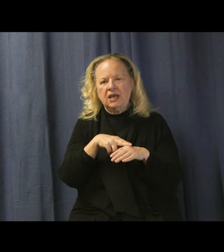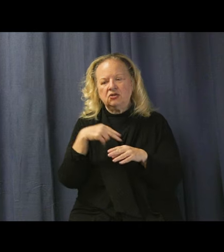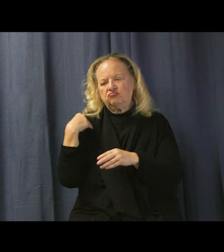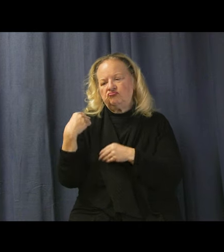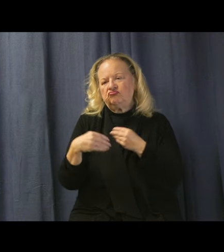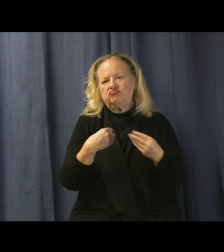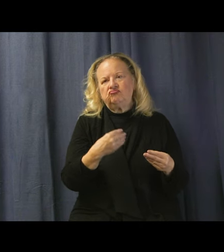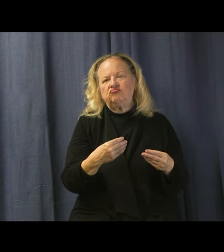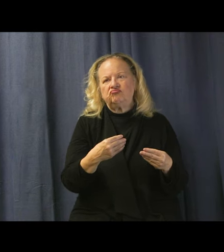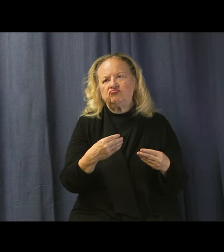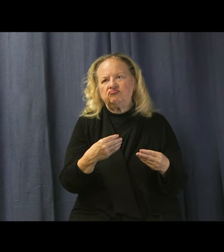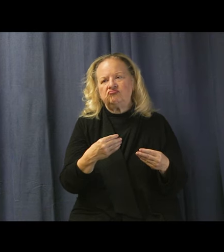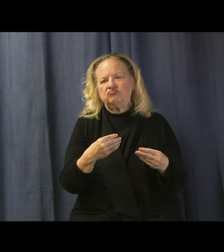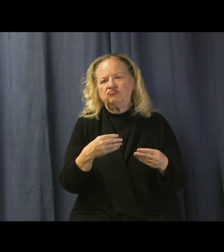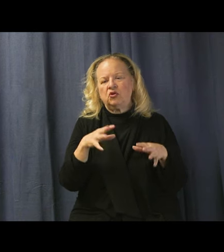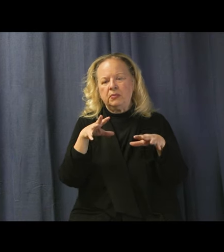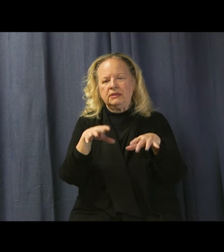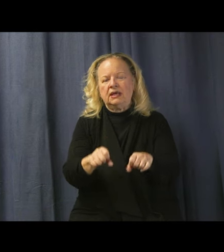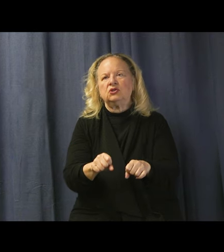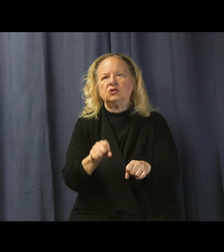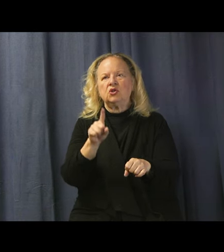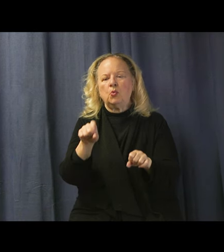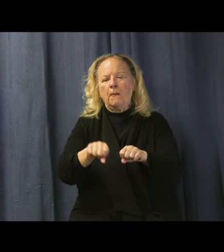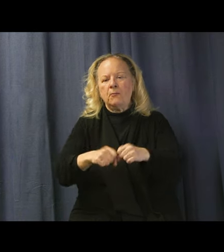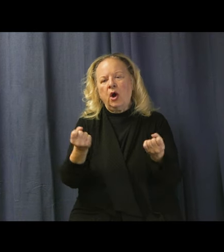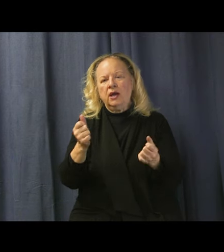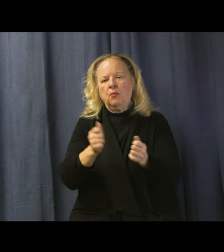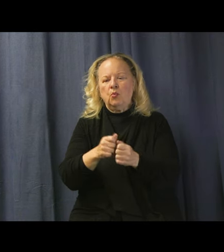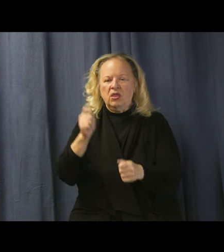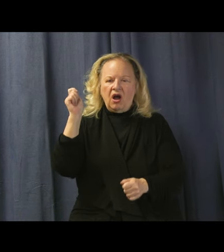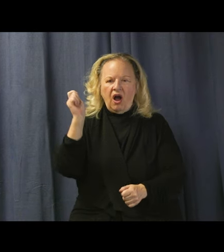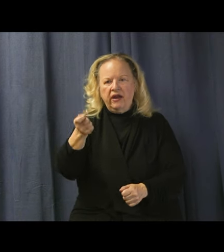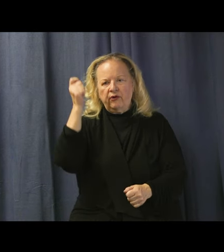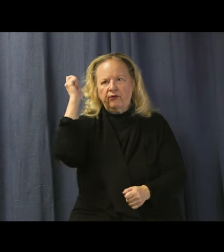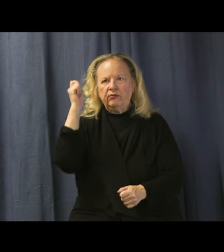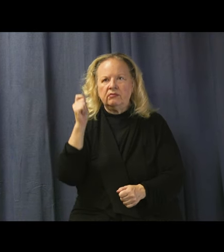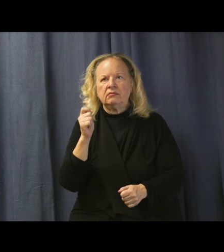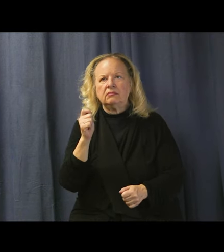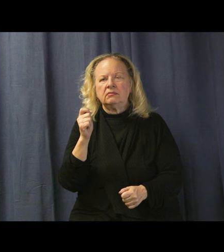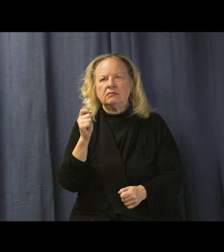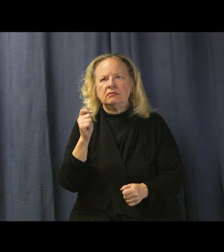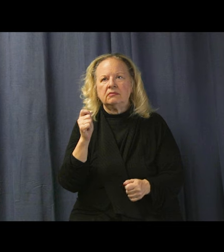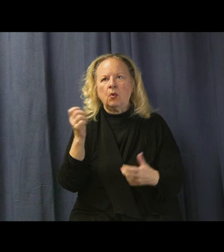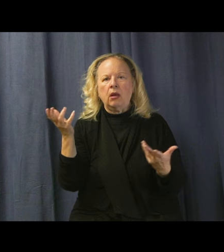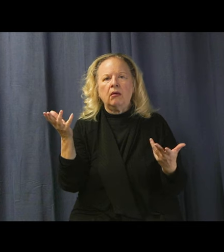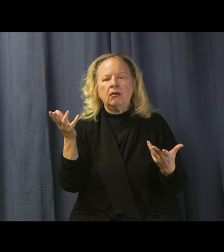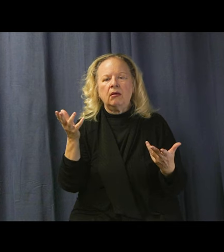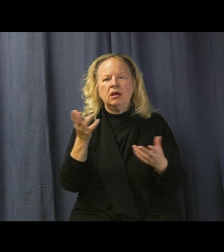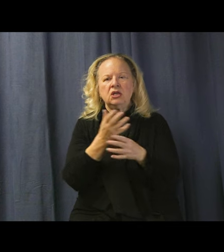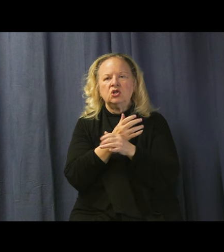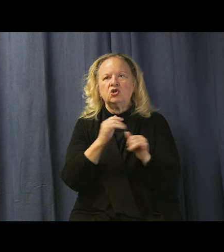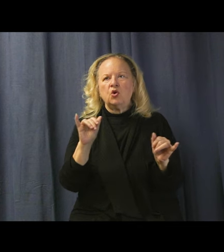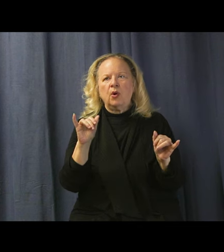the ends of the earth your possession, and you will break them with the rod of iron. Guess what?